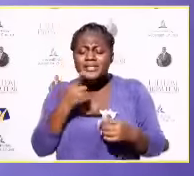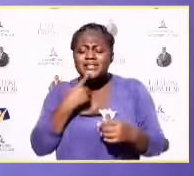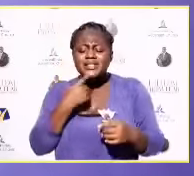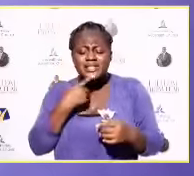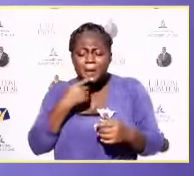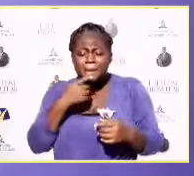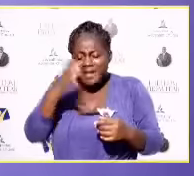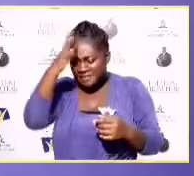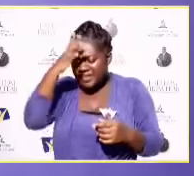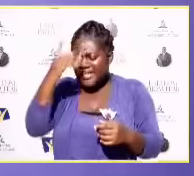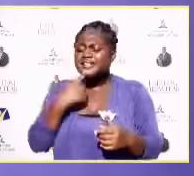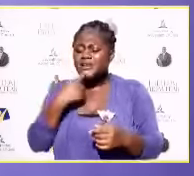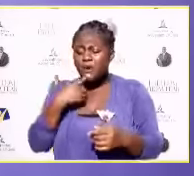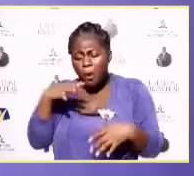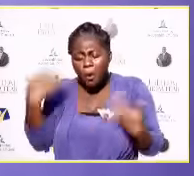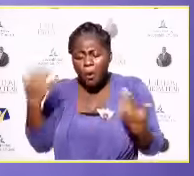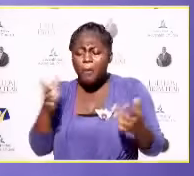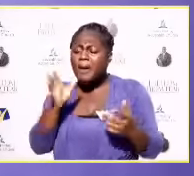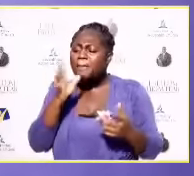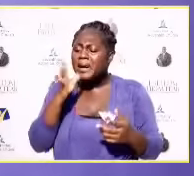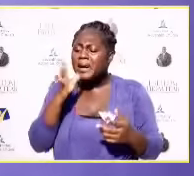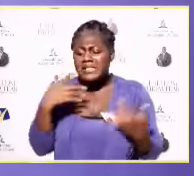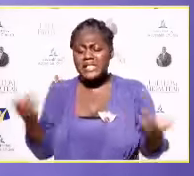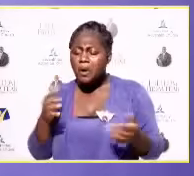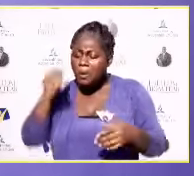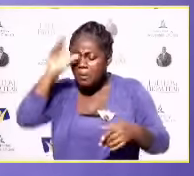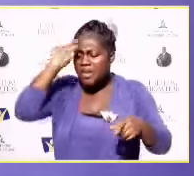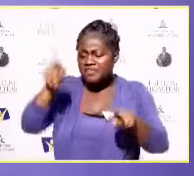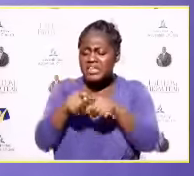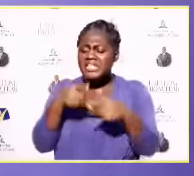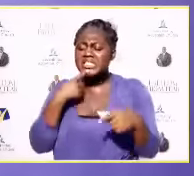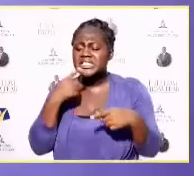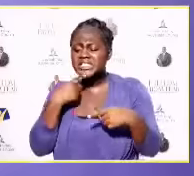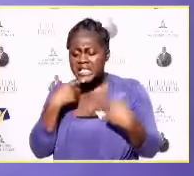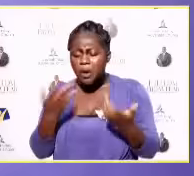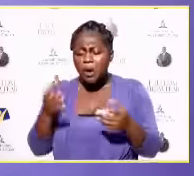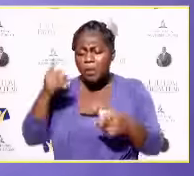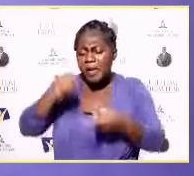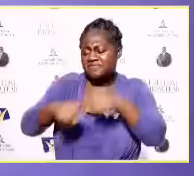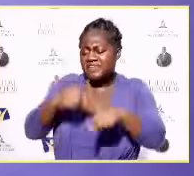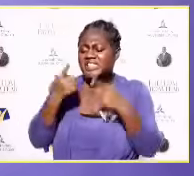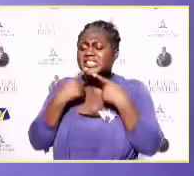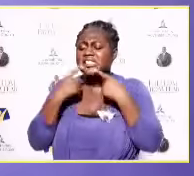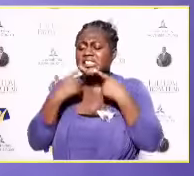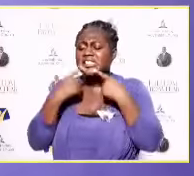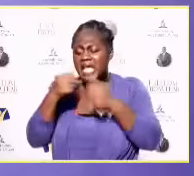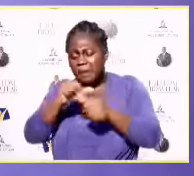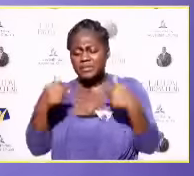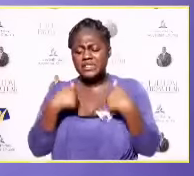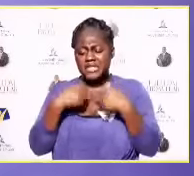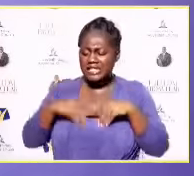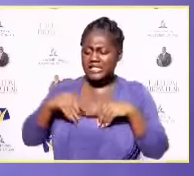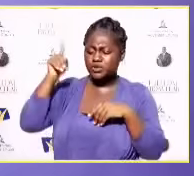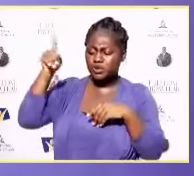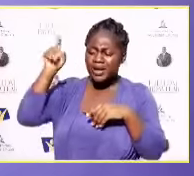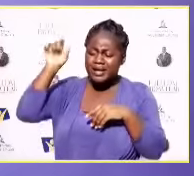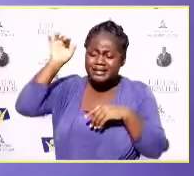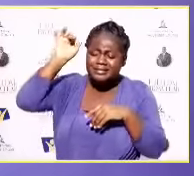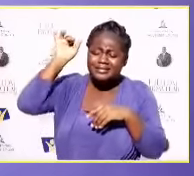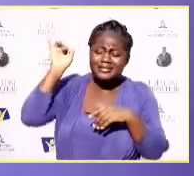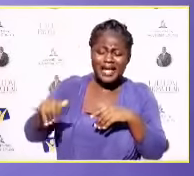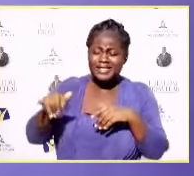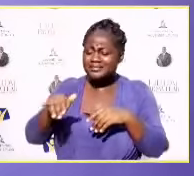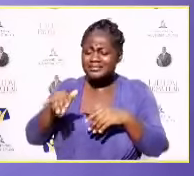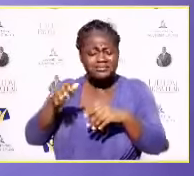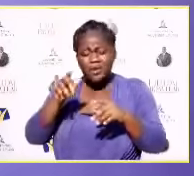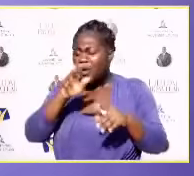say, or my mother say, or my boyfriend say, or my colleagues say? Help that young person, that older person, that